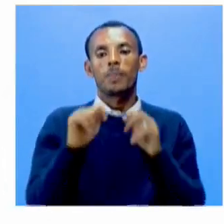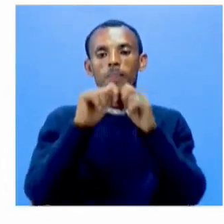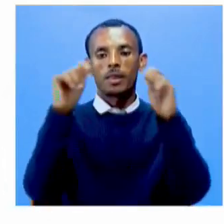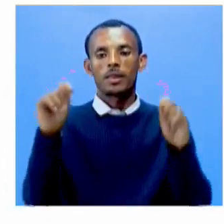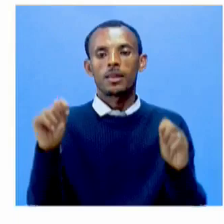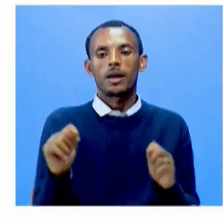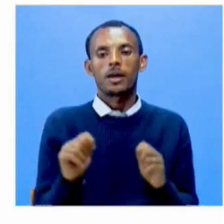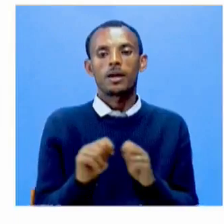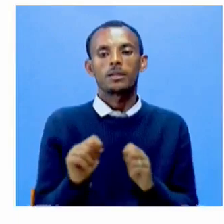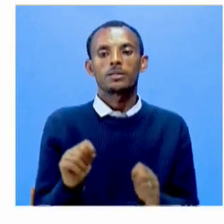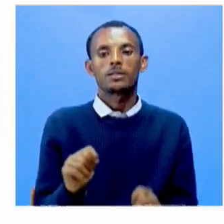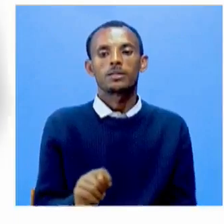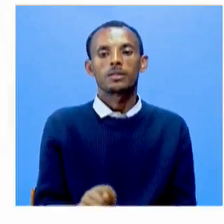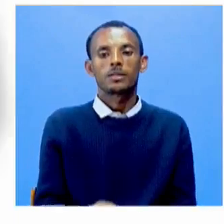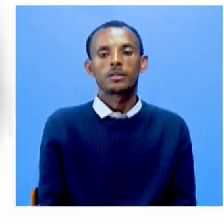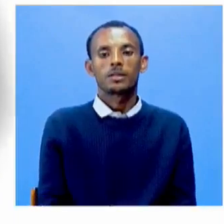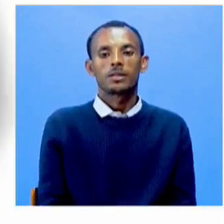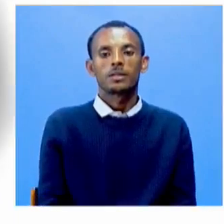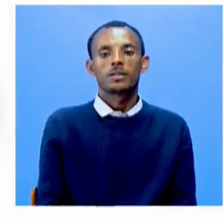triangles